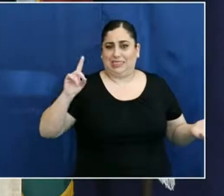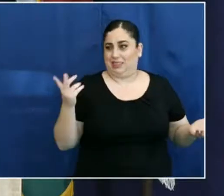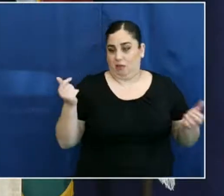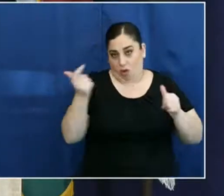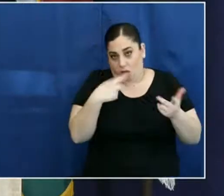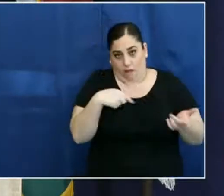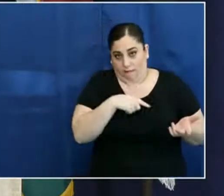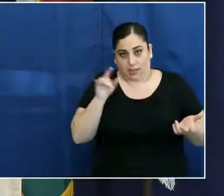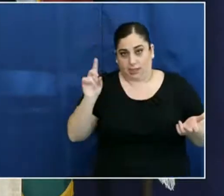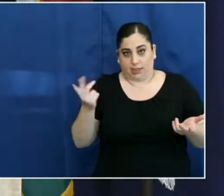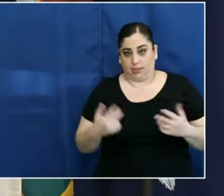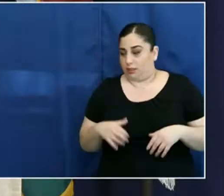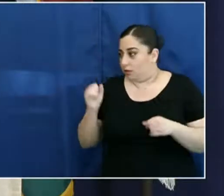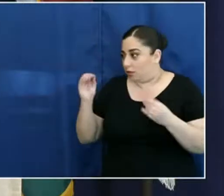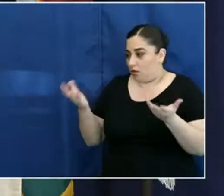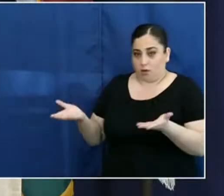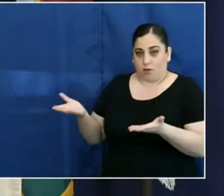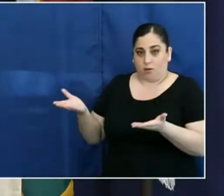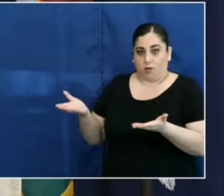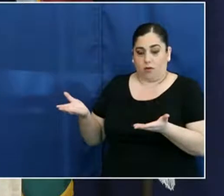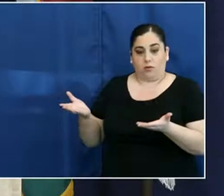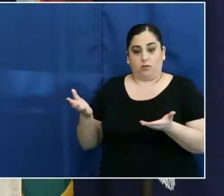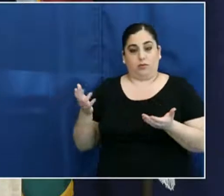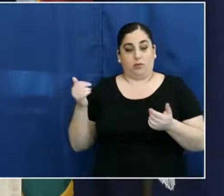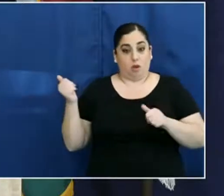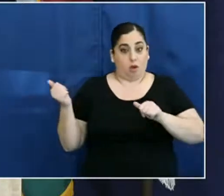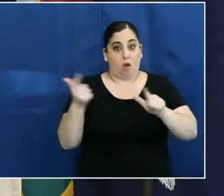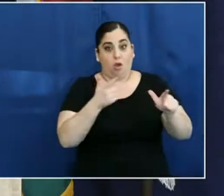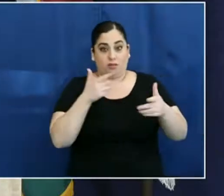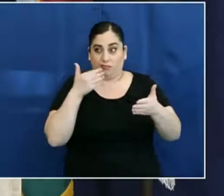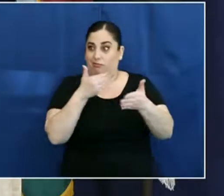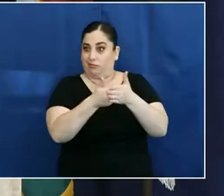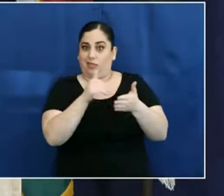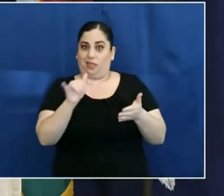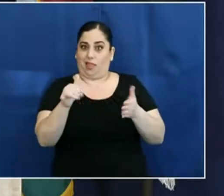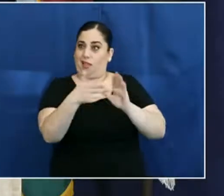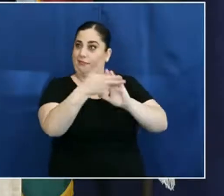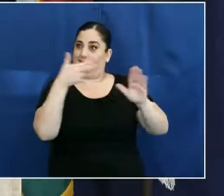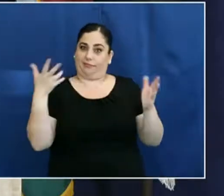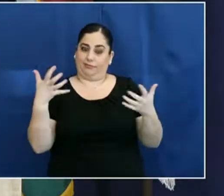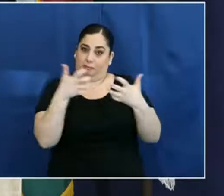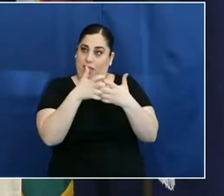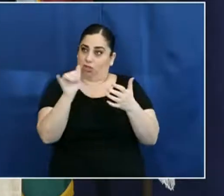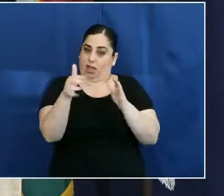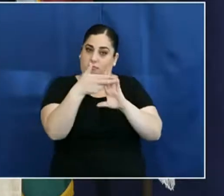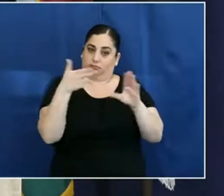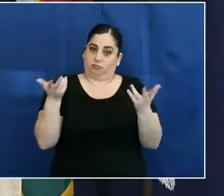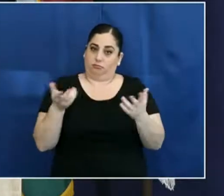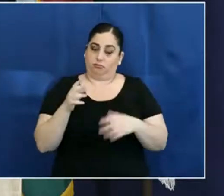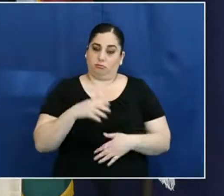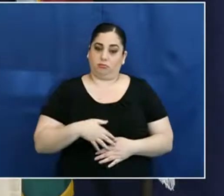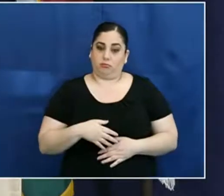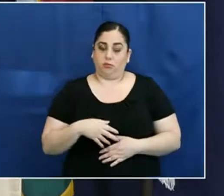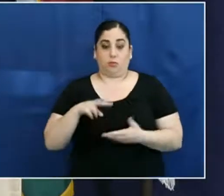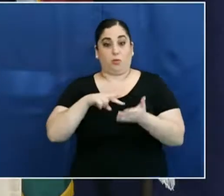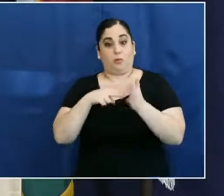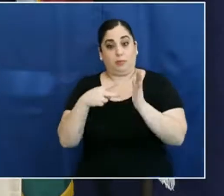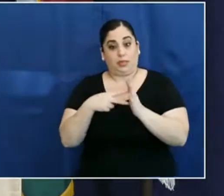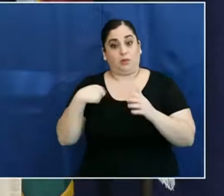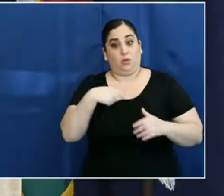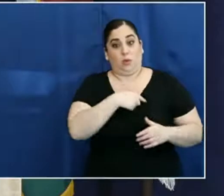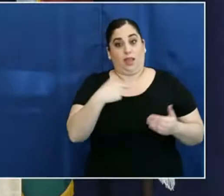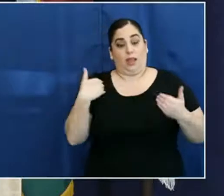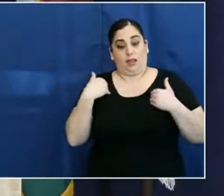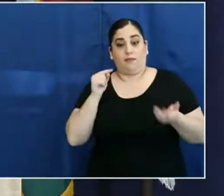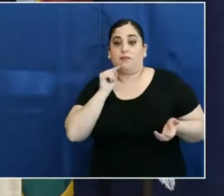severely obese level where, they definitely would probably be at significantly greater risk than somebody